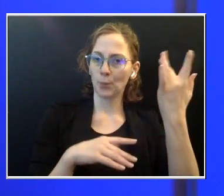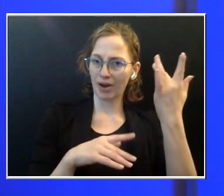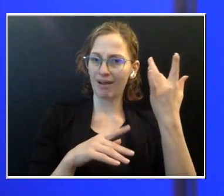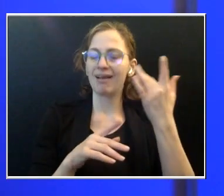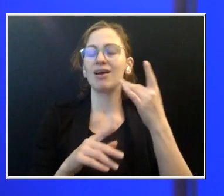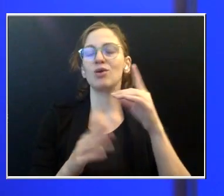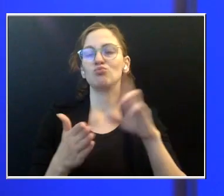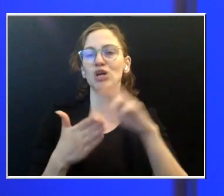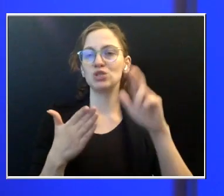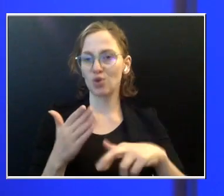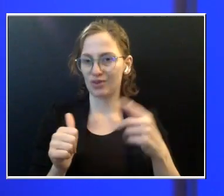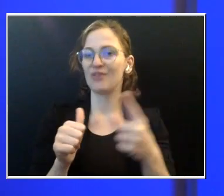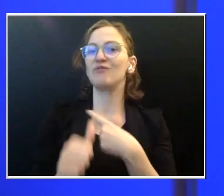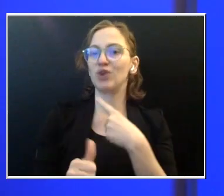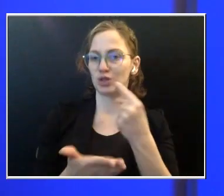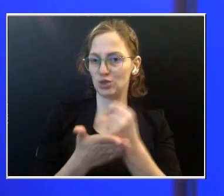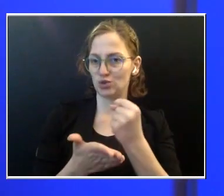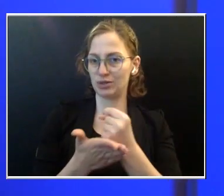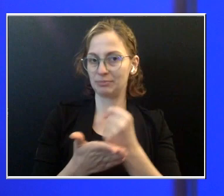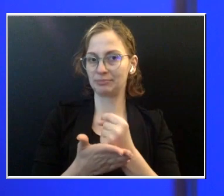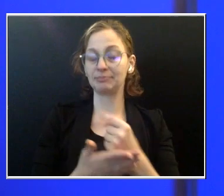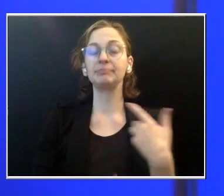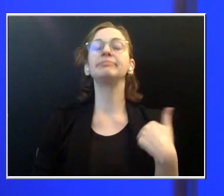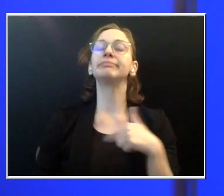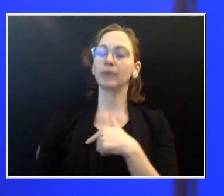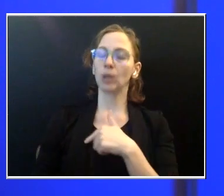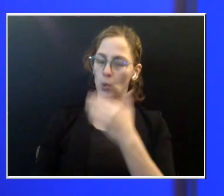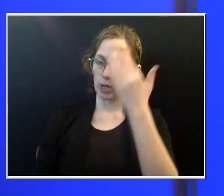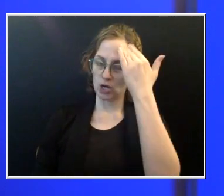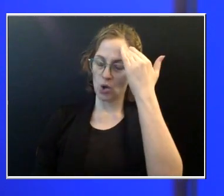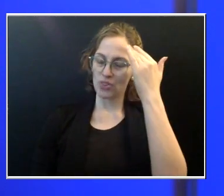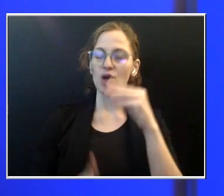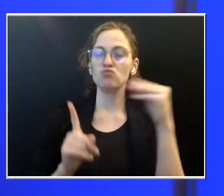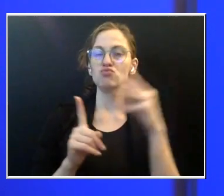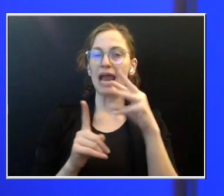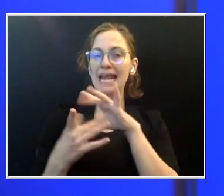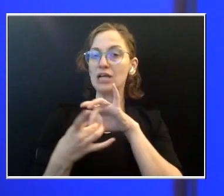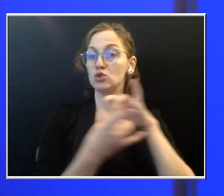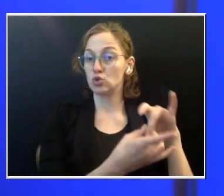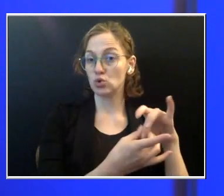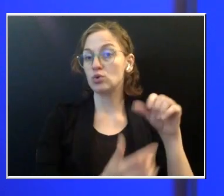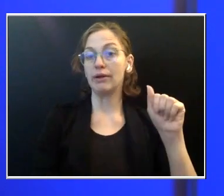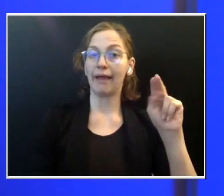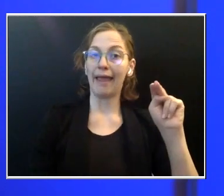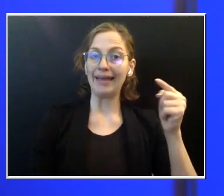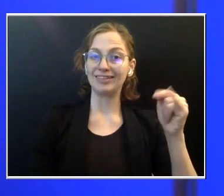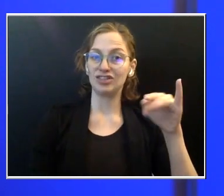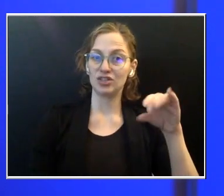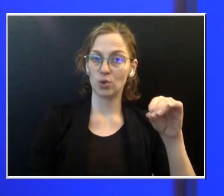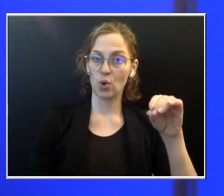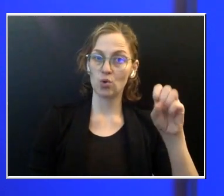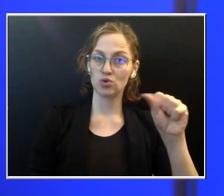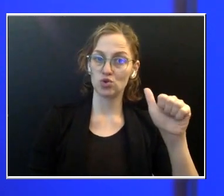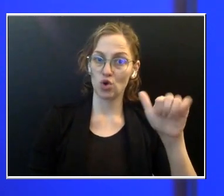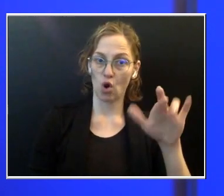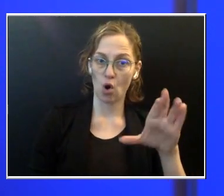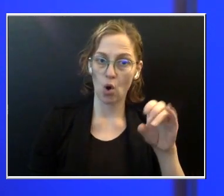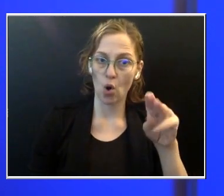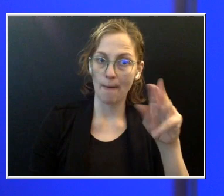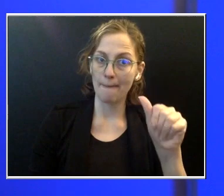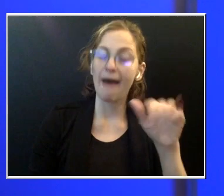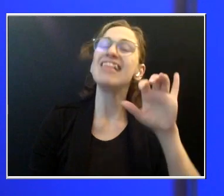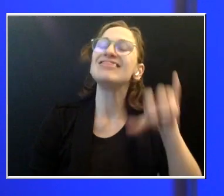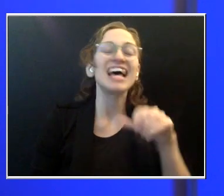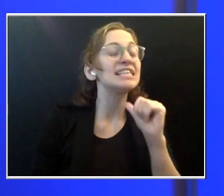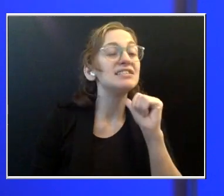long time that radiation-associated angiosarcoma is a rare but serious potential side effect from radiation for breast cancer. The